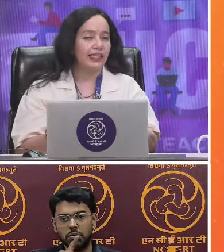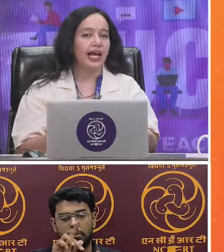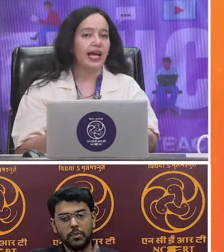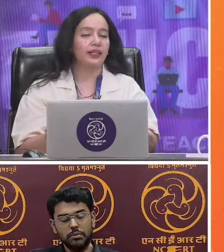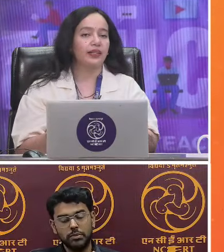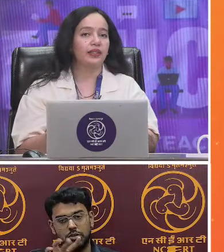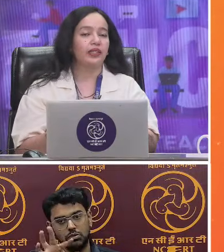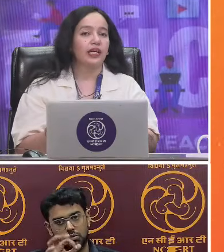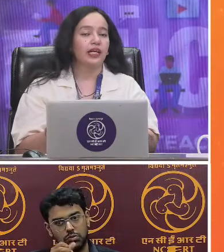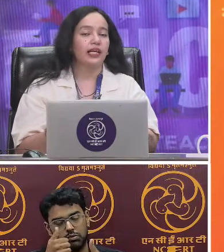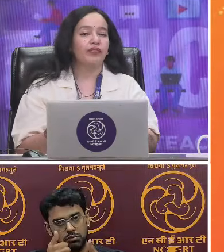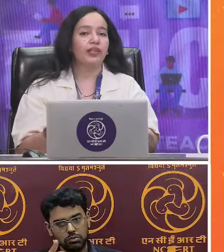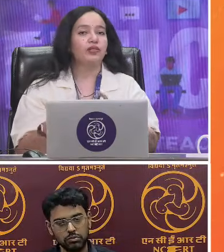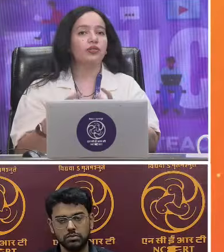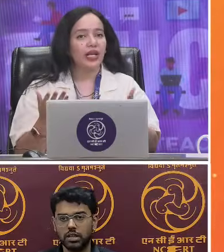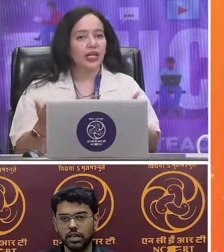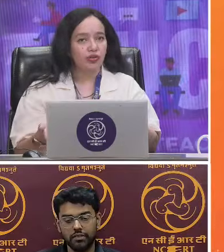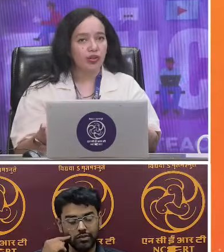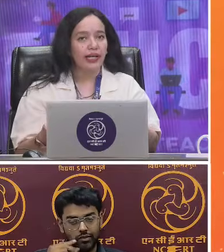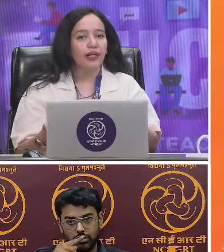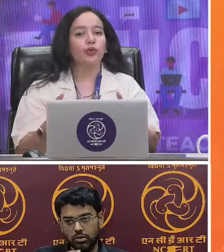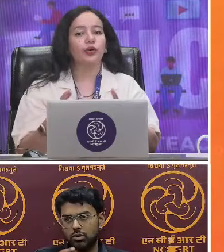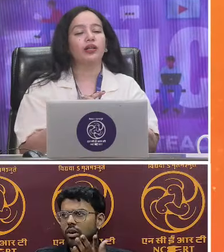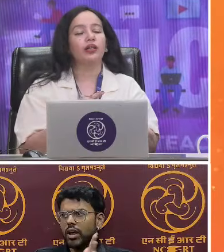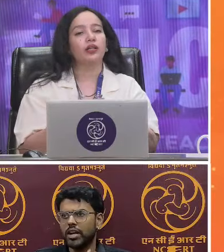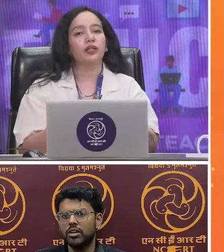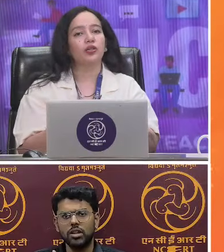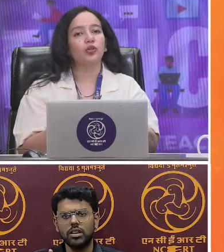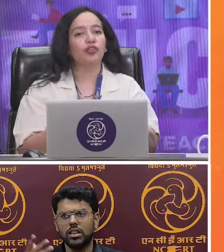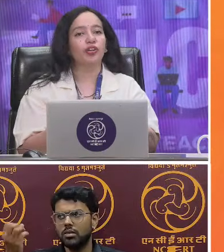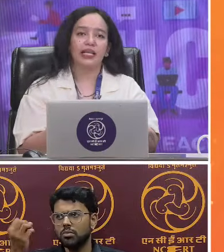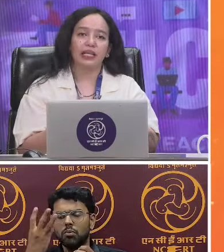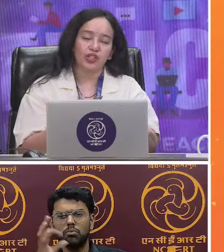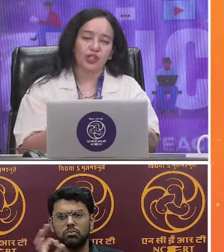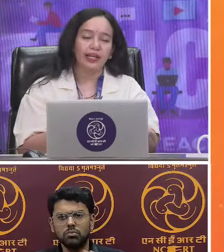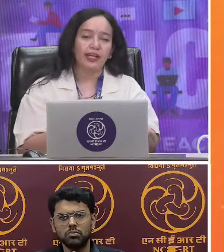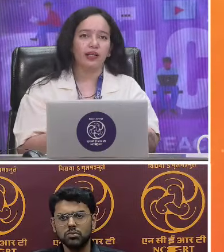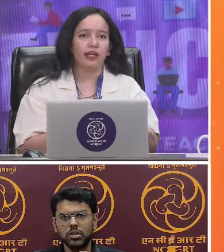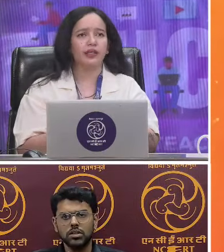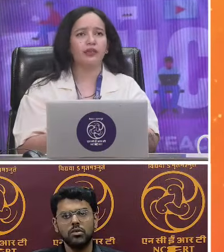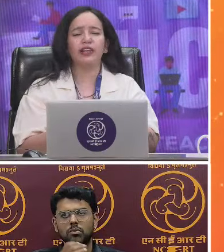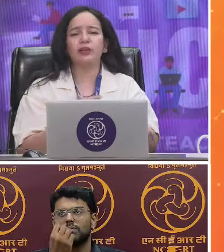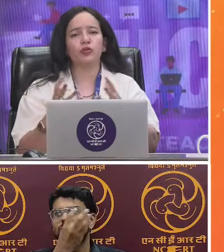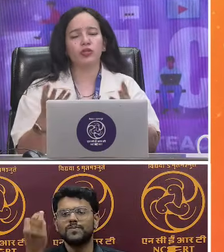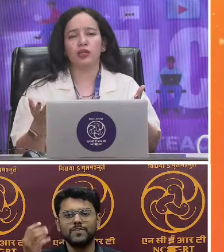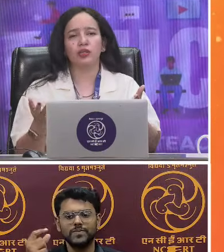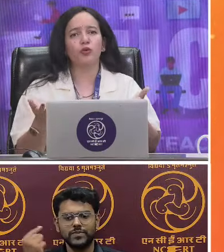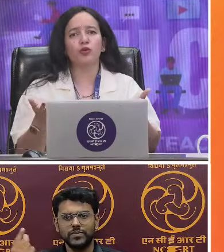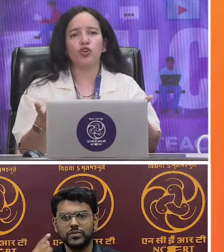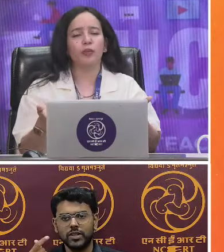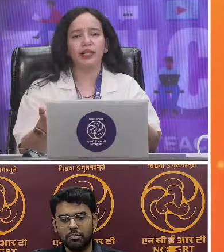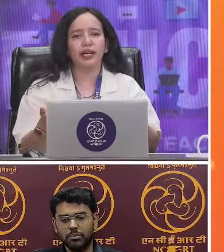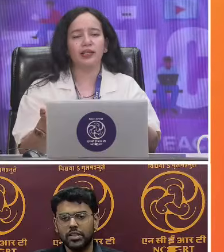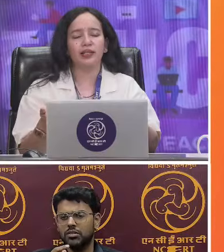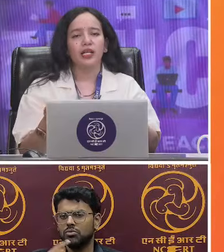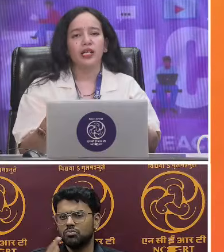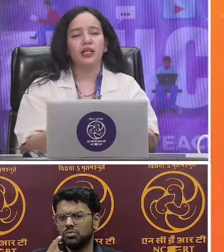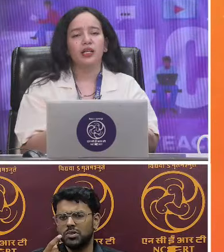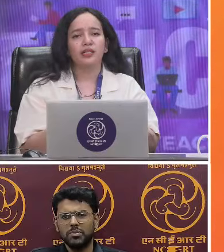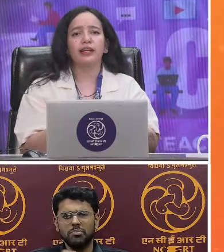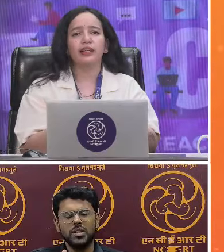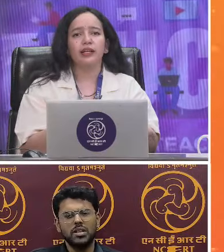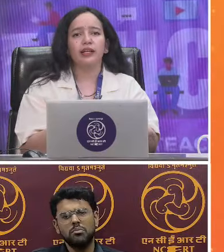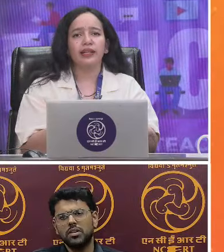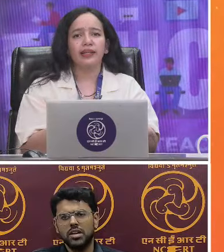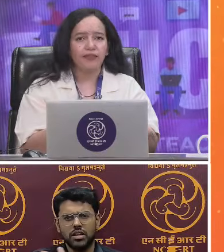wisely, and if there is no natural light, you can go for the artificial light. And the most common light is